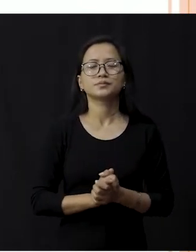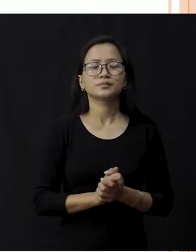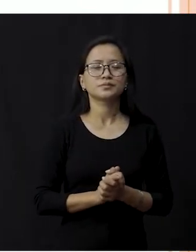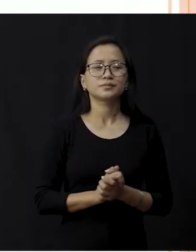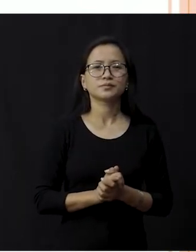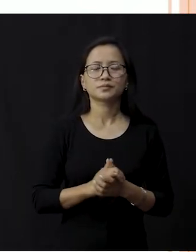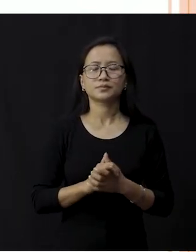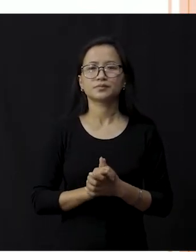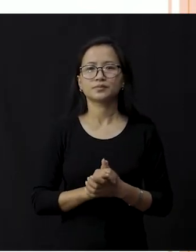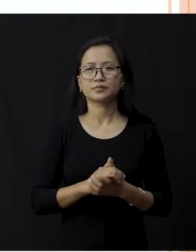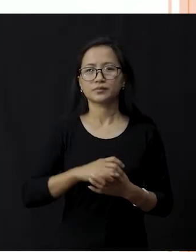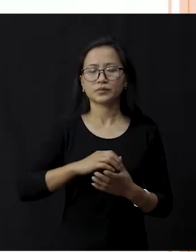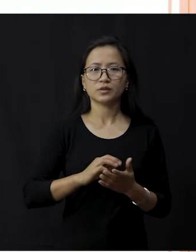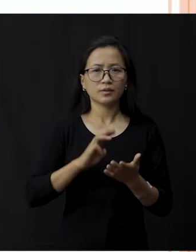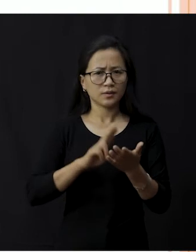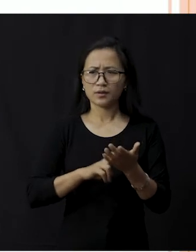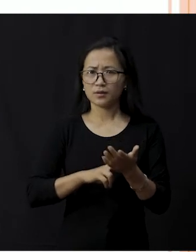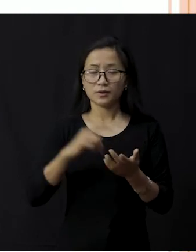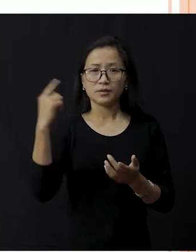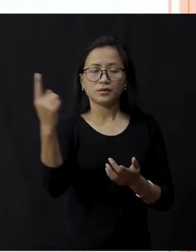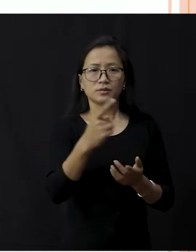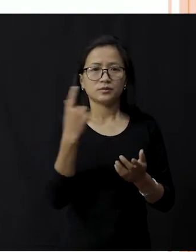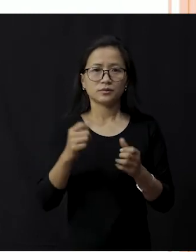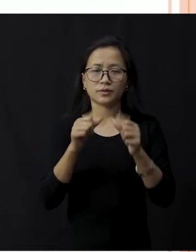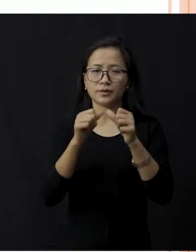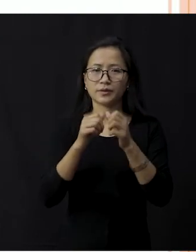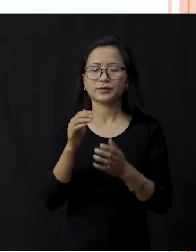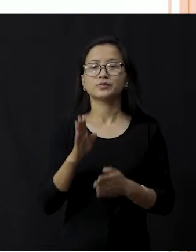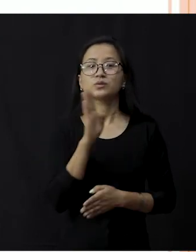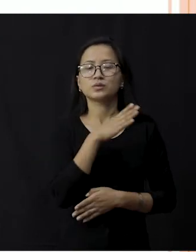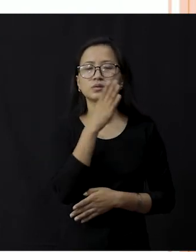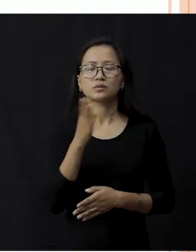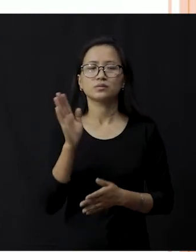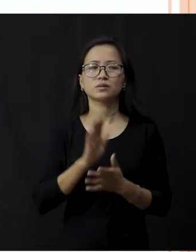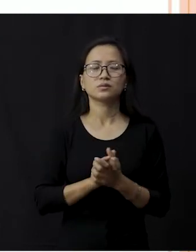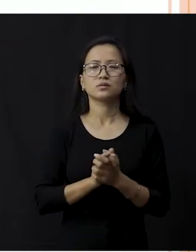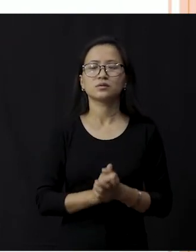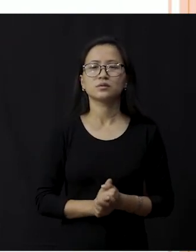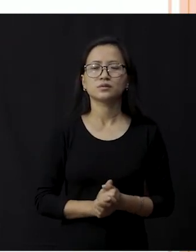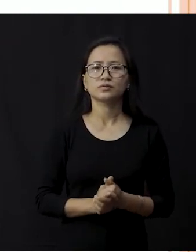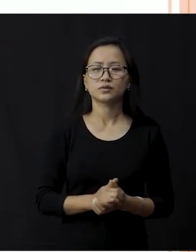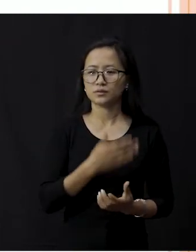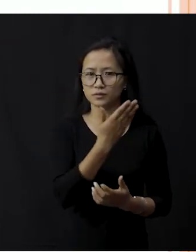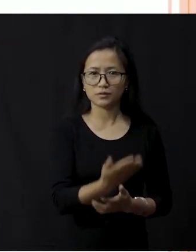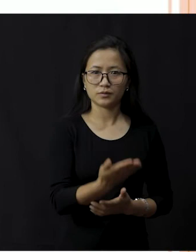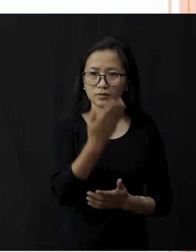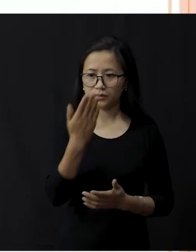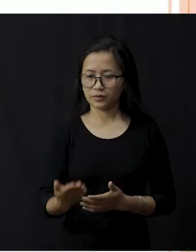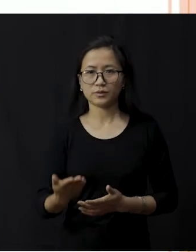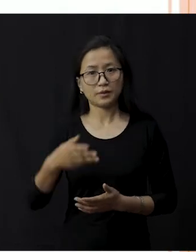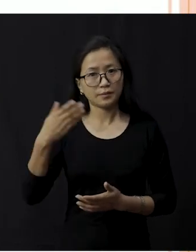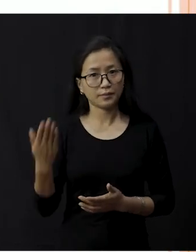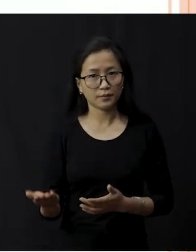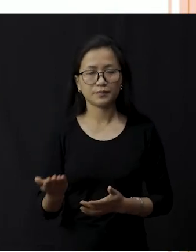national anthem of India, because everybody knows it, that is Jana Gana Mana. And when we are singing